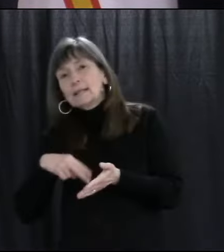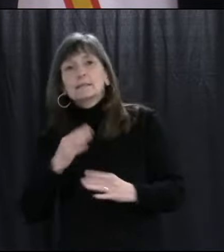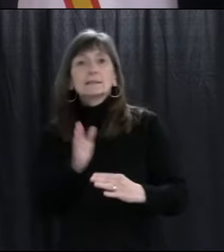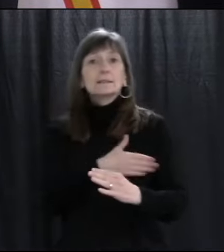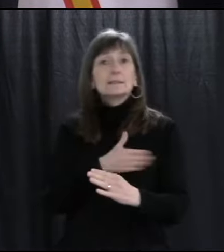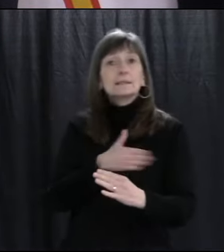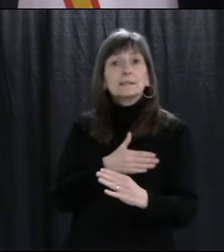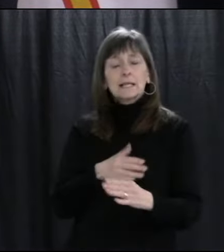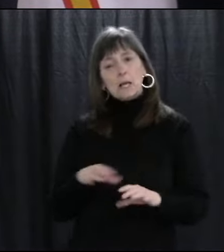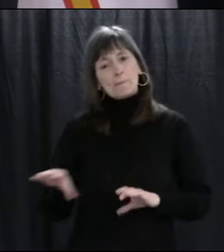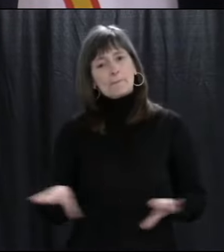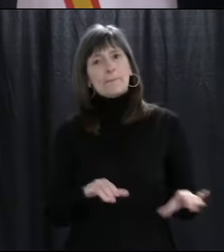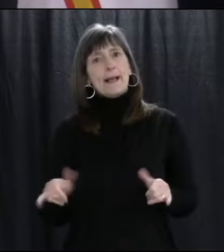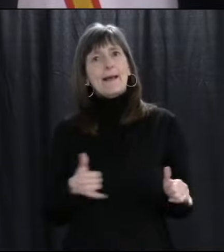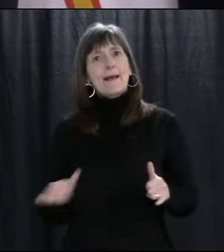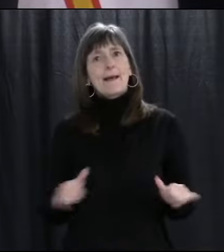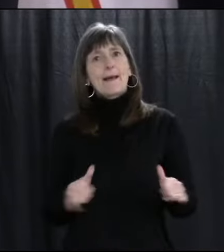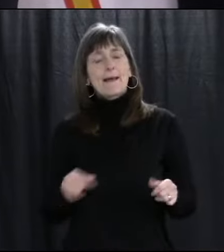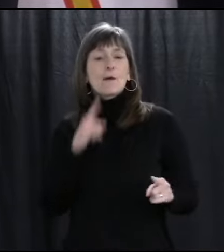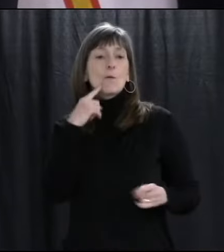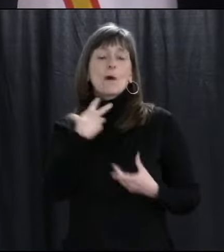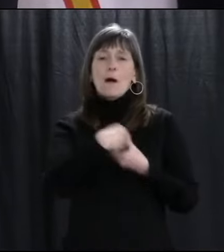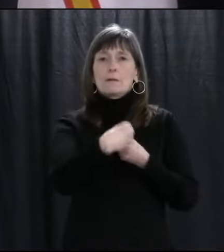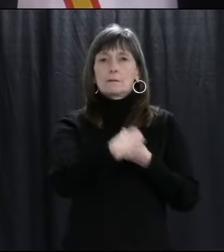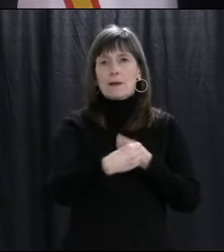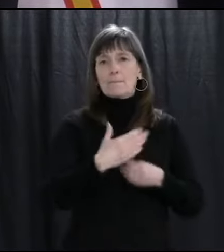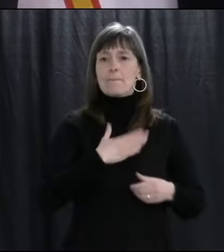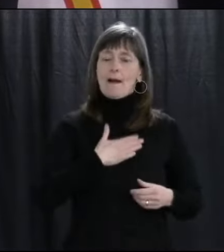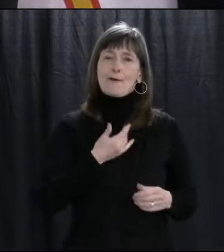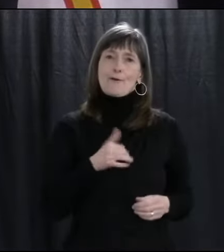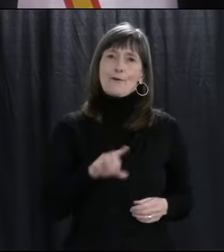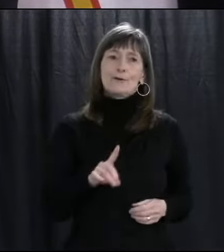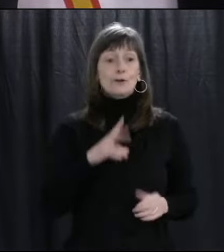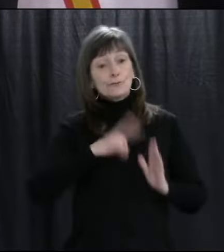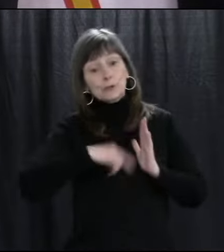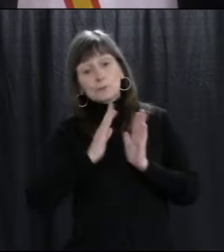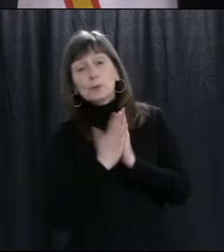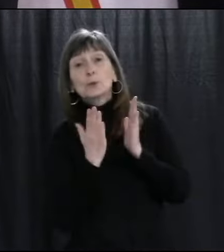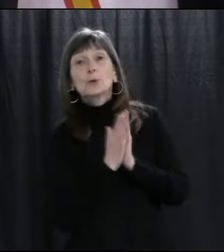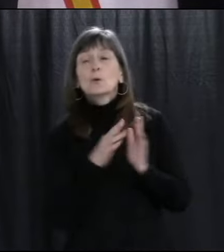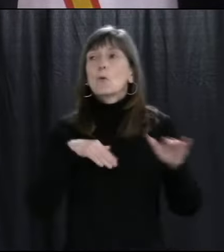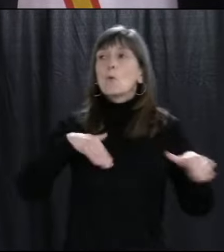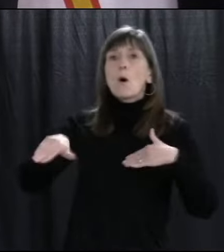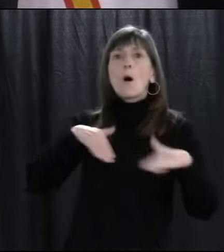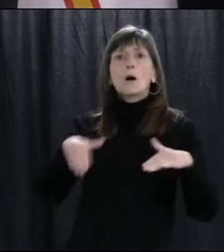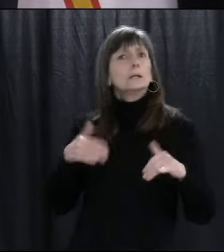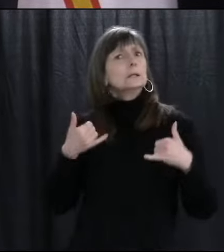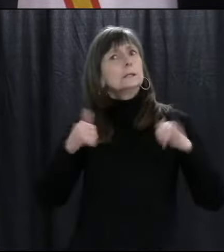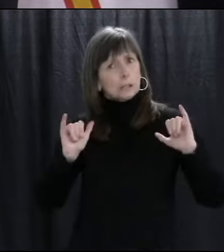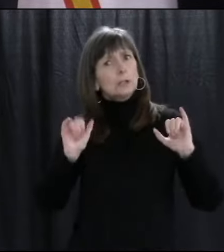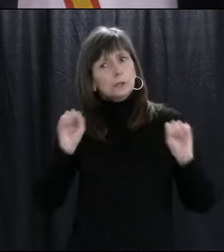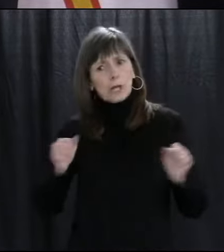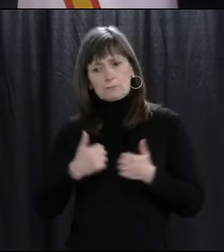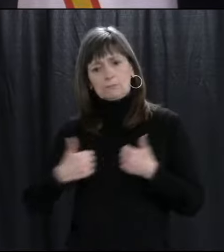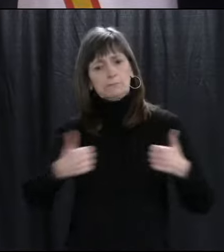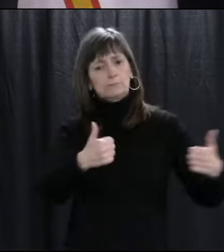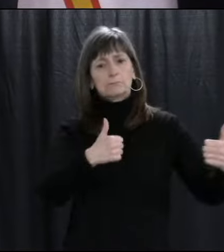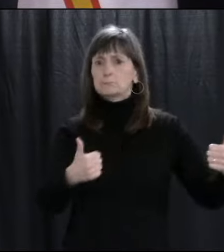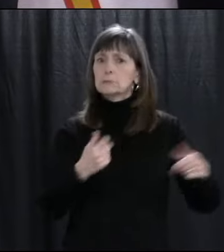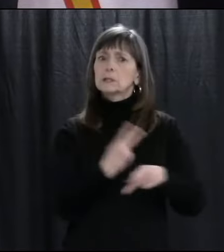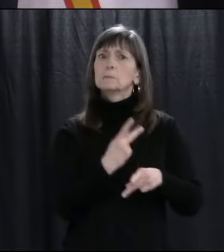encourage active play in our own backyard, read books, and go for walks, all while respecting the principles of social